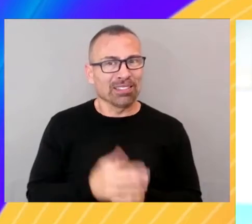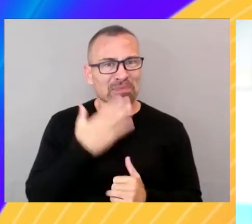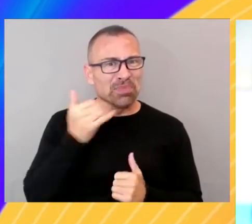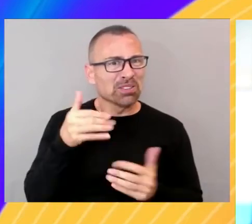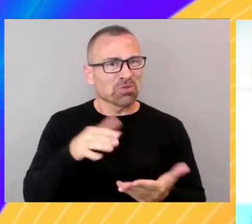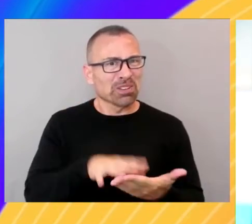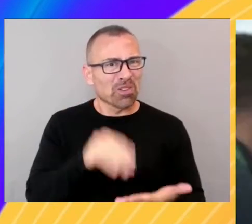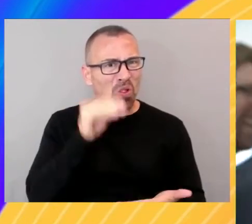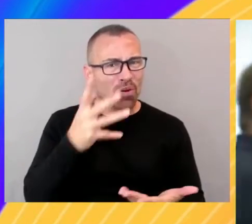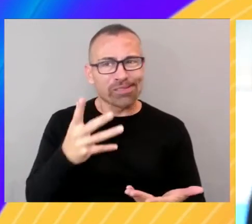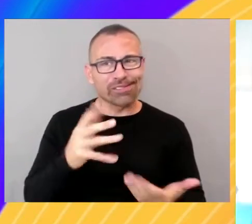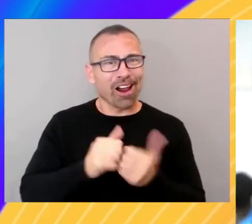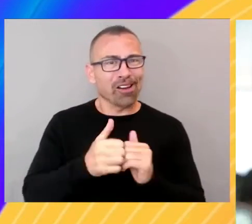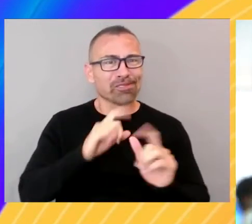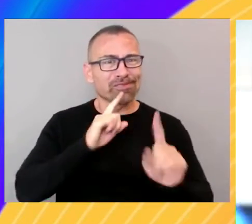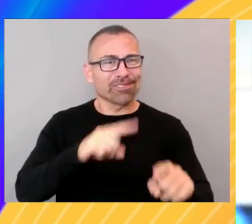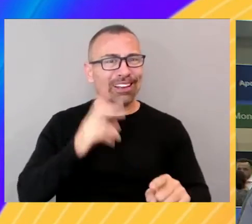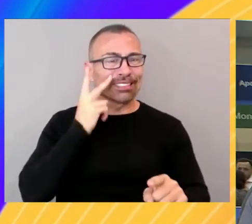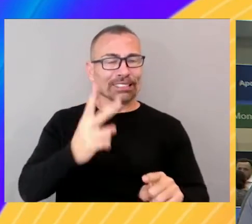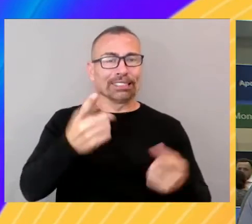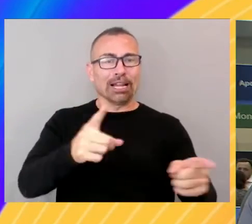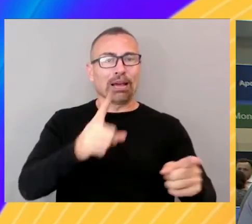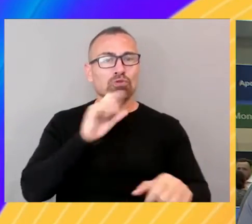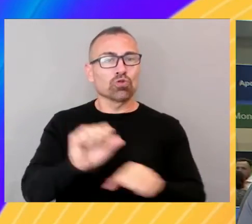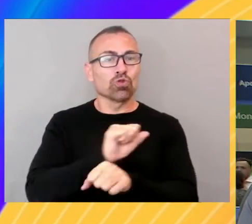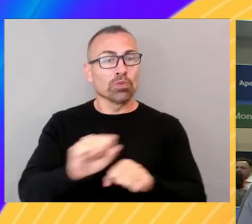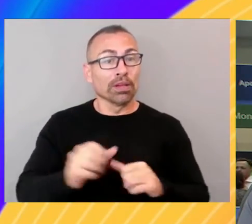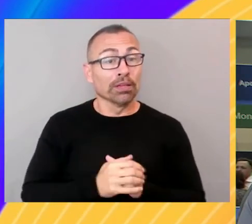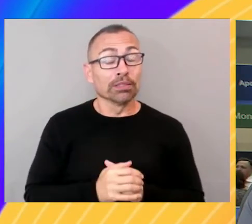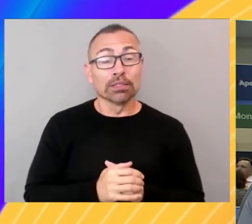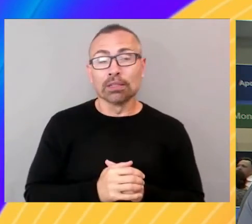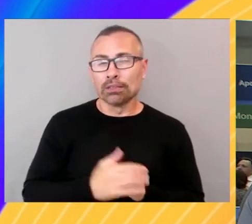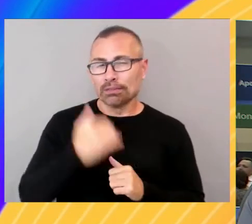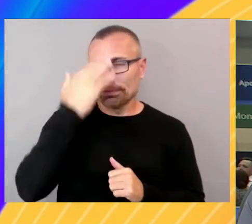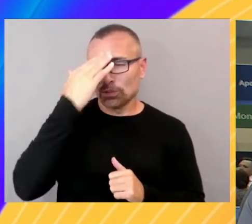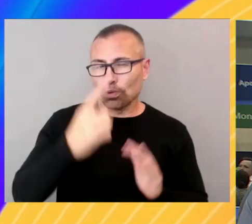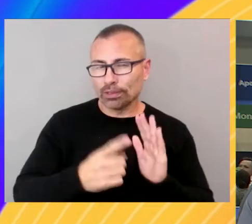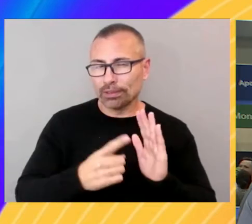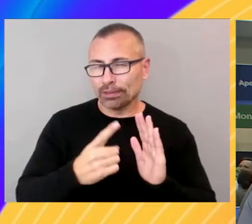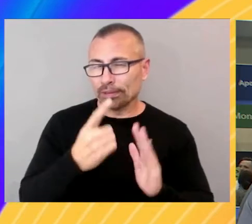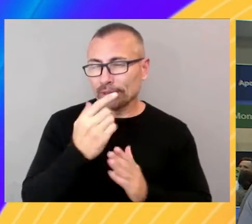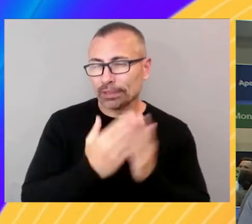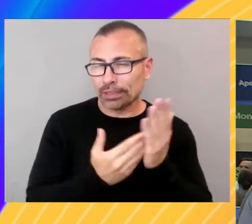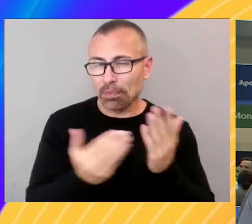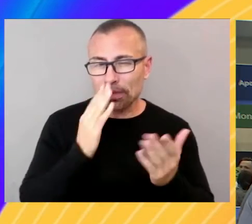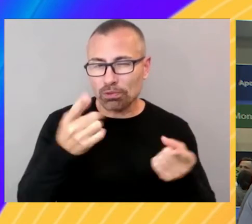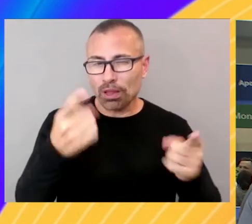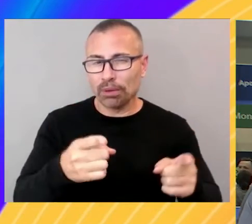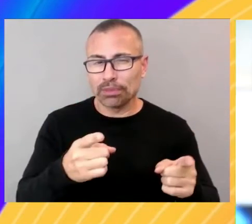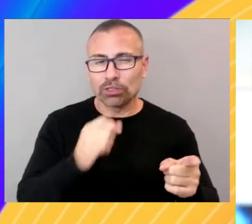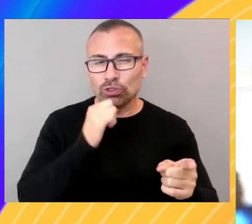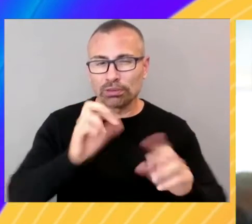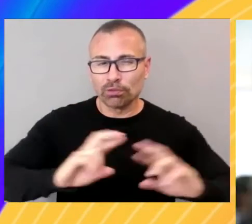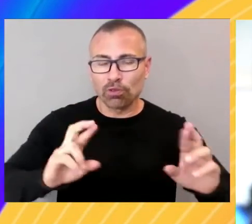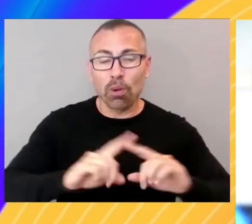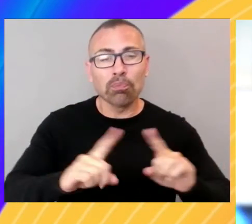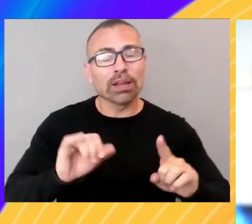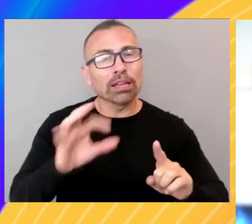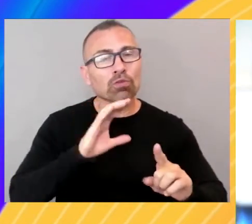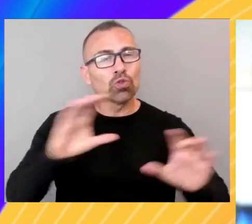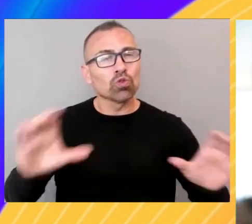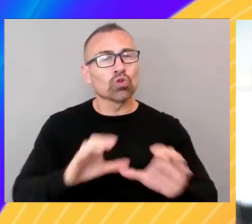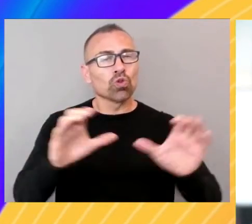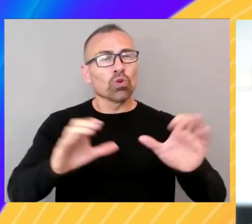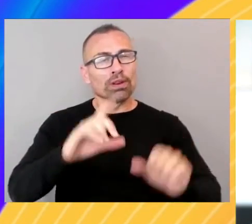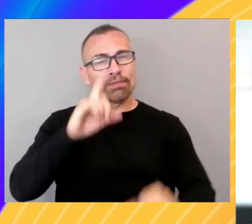guessing, like you never know. Something's going to happen that you didn't think of. But if you actually go ahead and start breaking your environment and then either changing